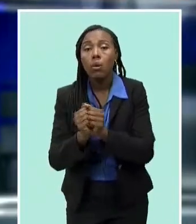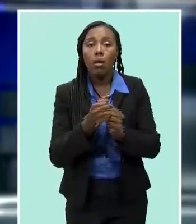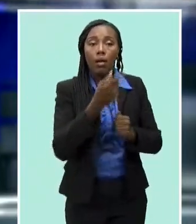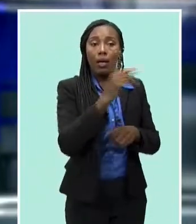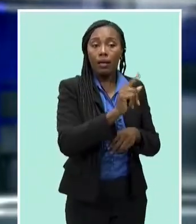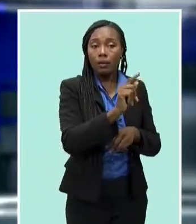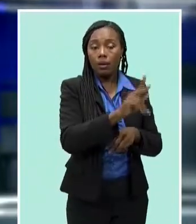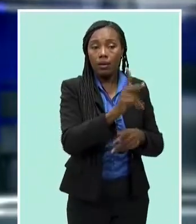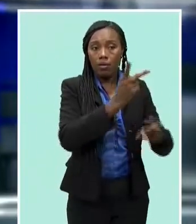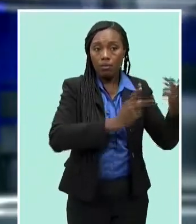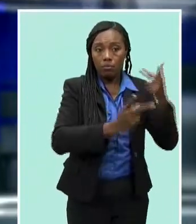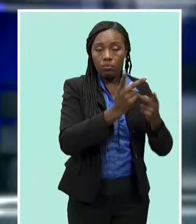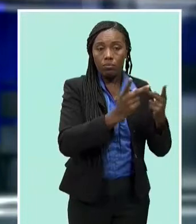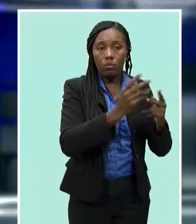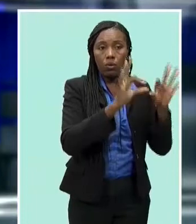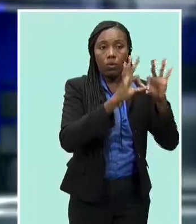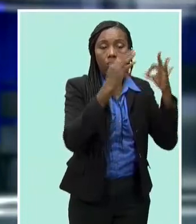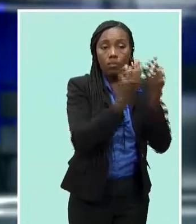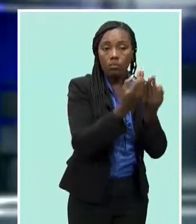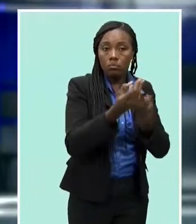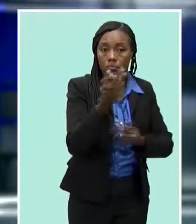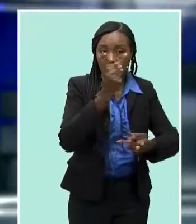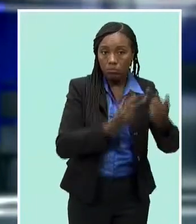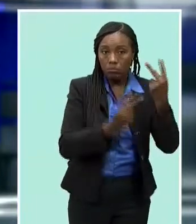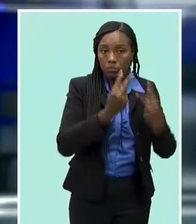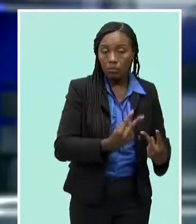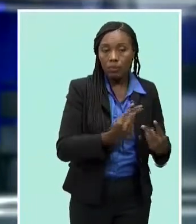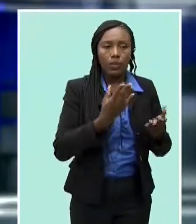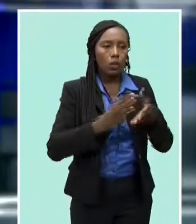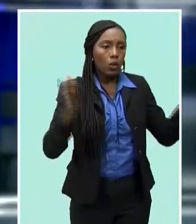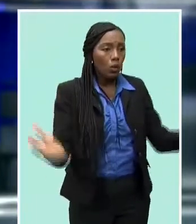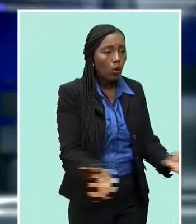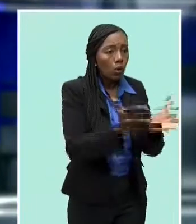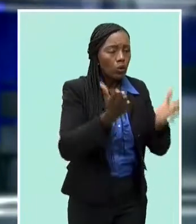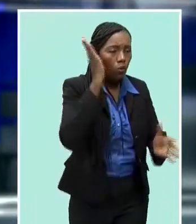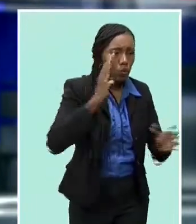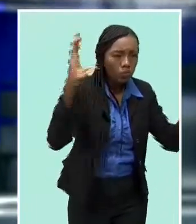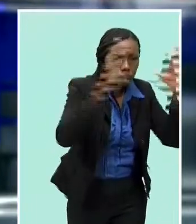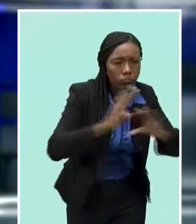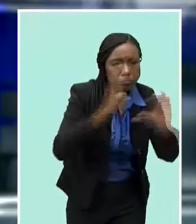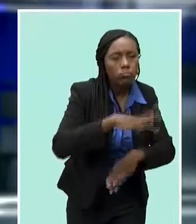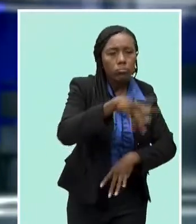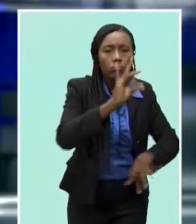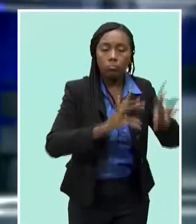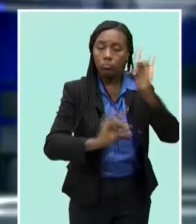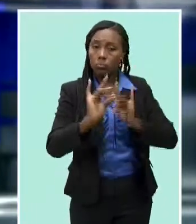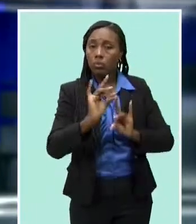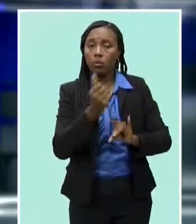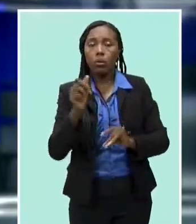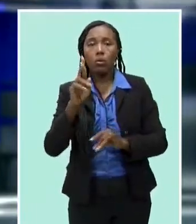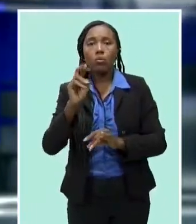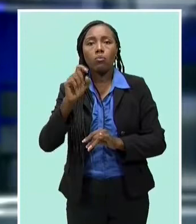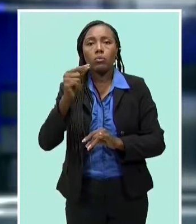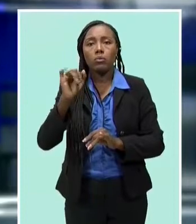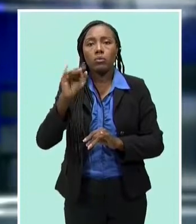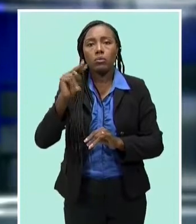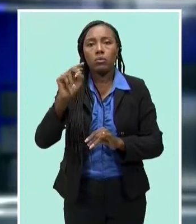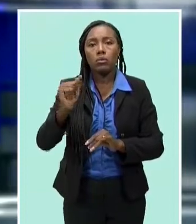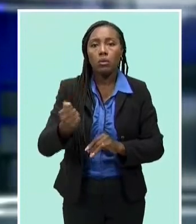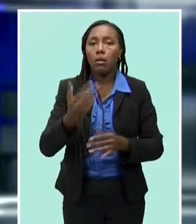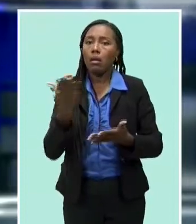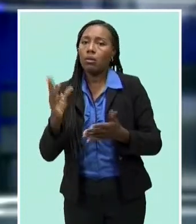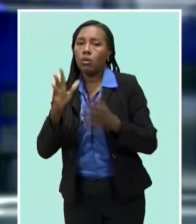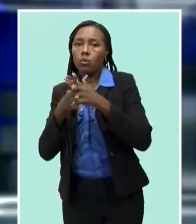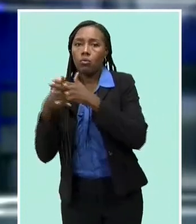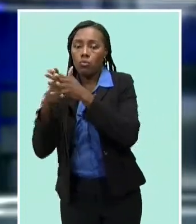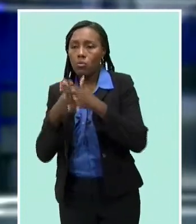is being done to find them. The Prime Minister was also able to confirm that in addition to regional assets, the United States government has also been